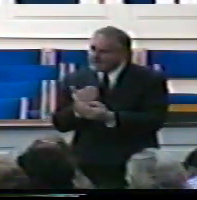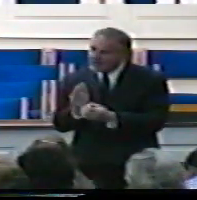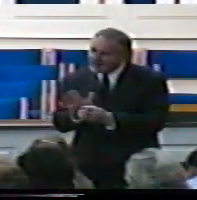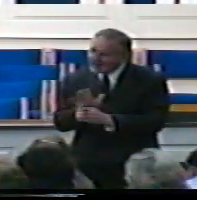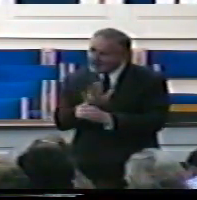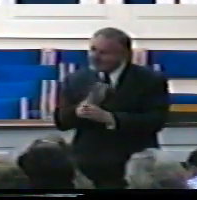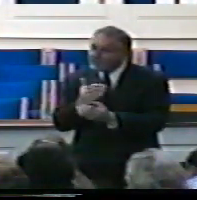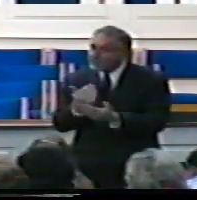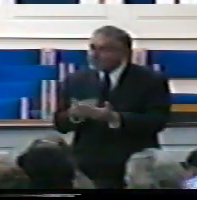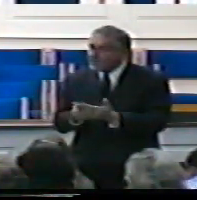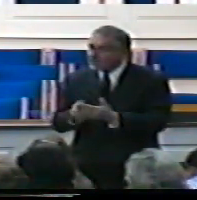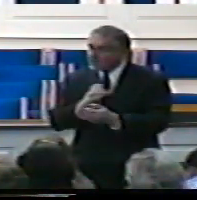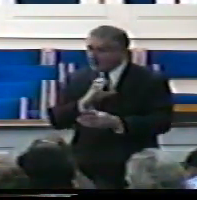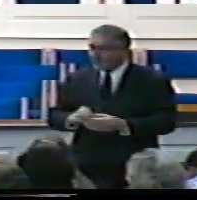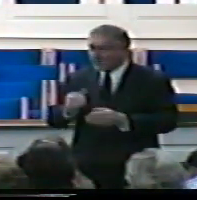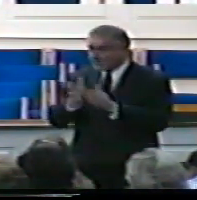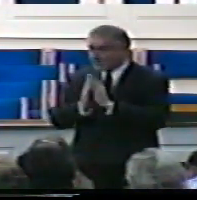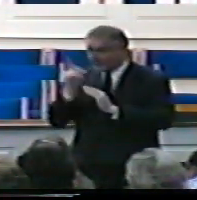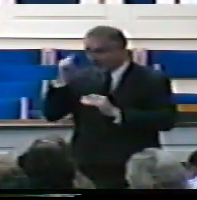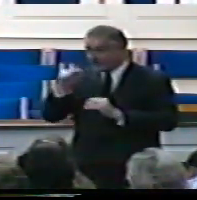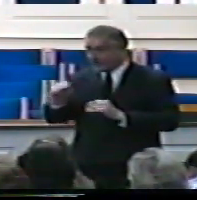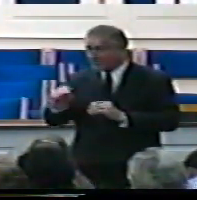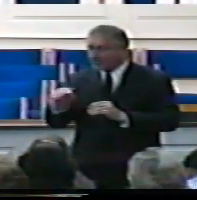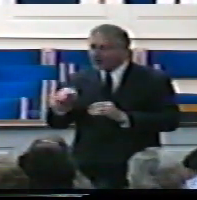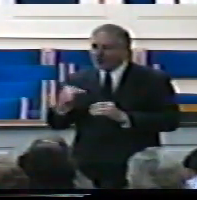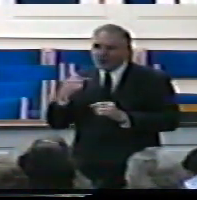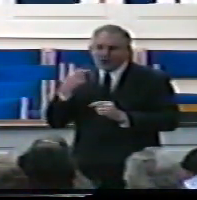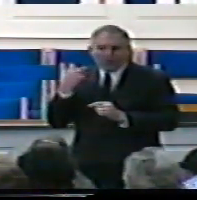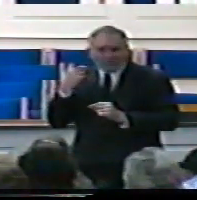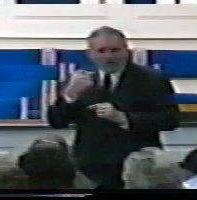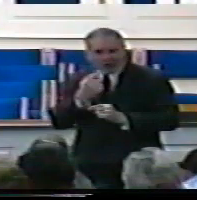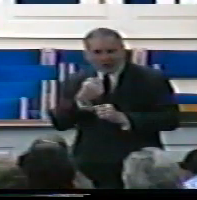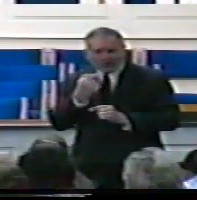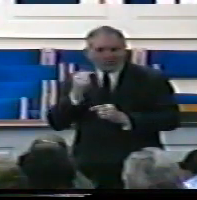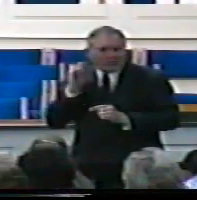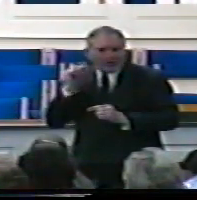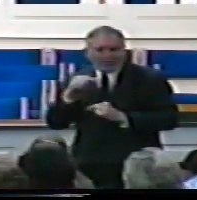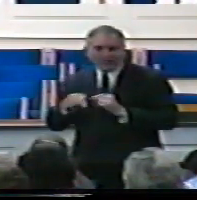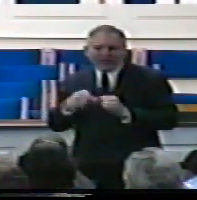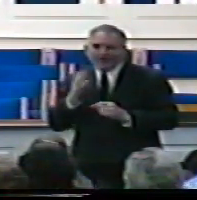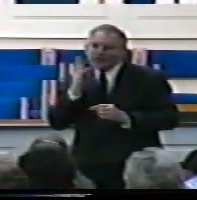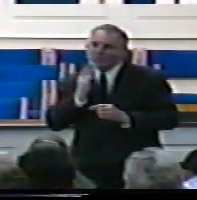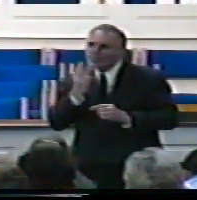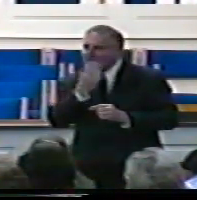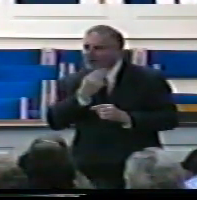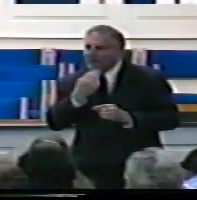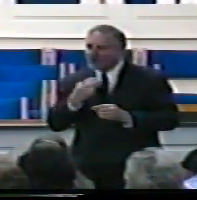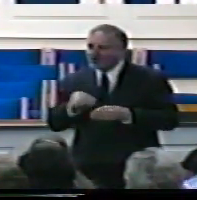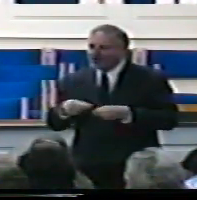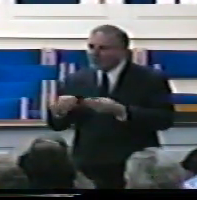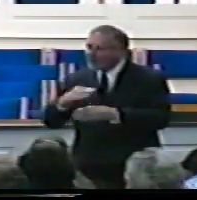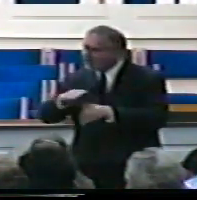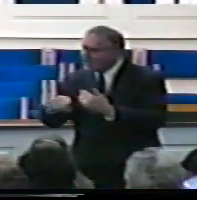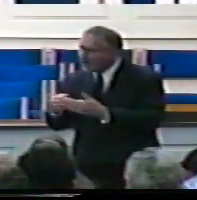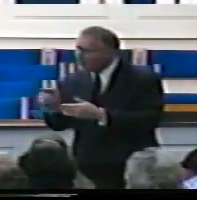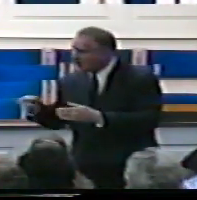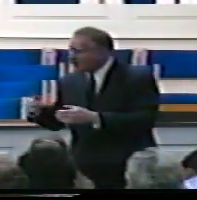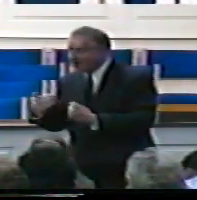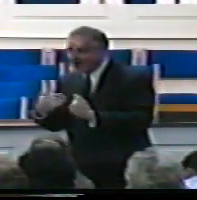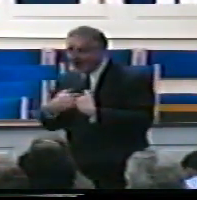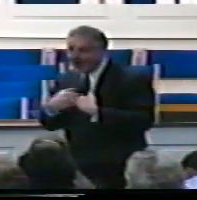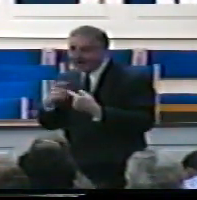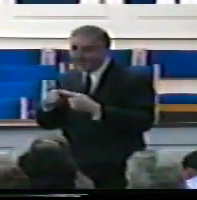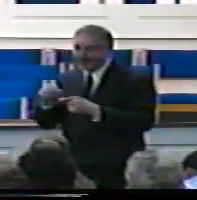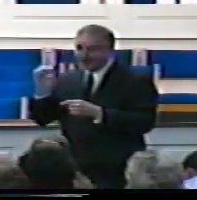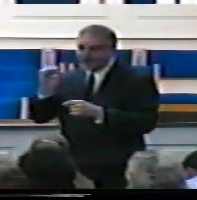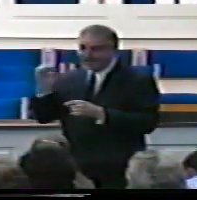Christ is praying for you there. Whoever heard of the widow of Zarephath till Elijah went there? Are you laboring in a